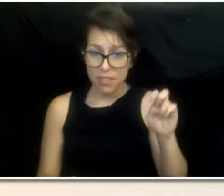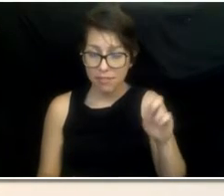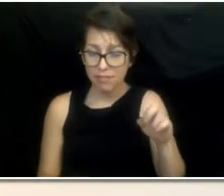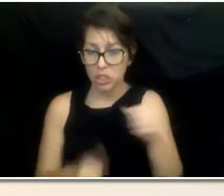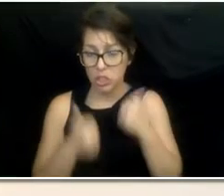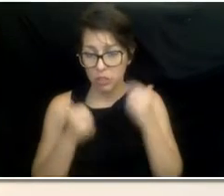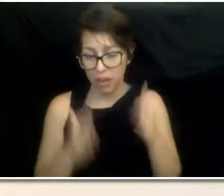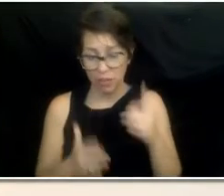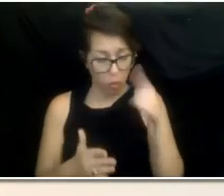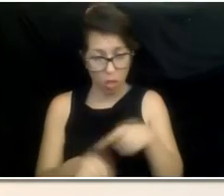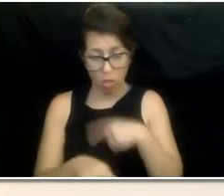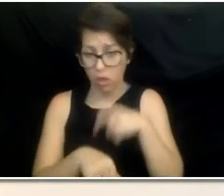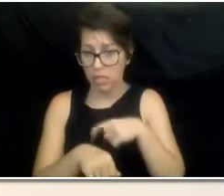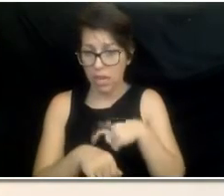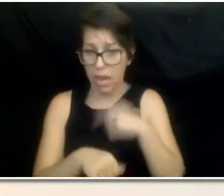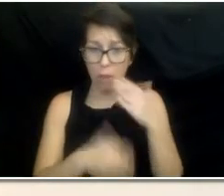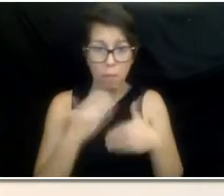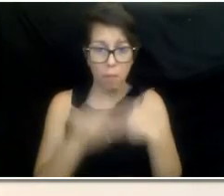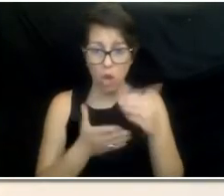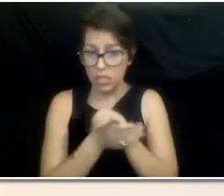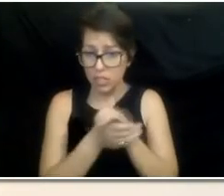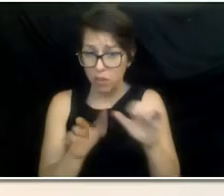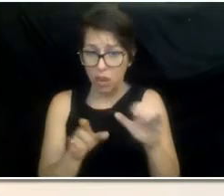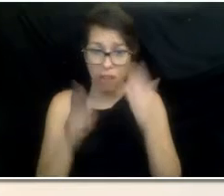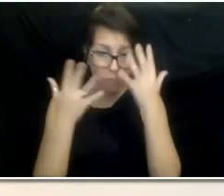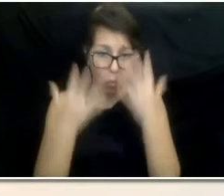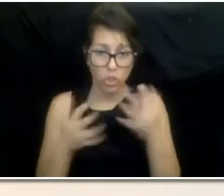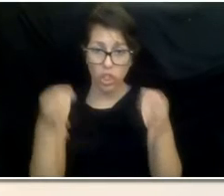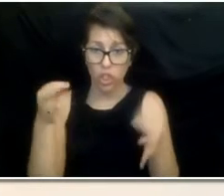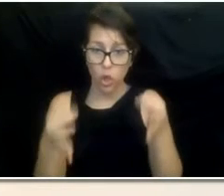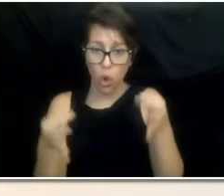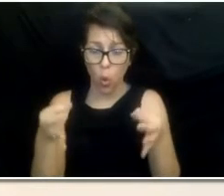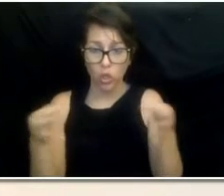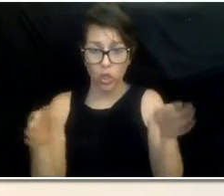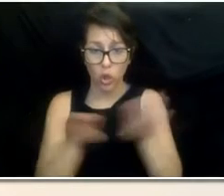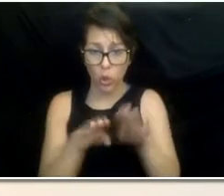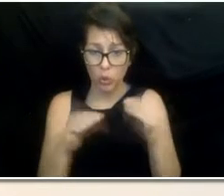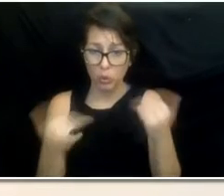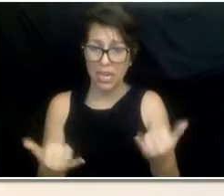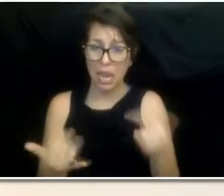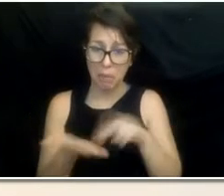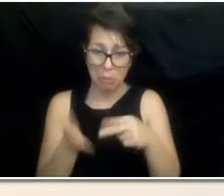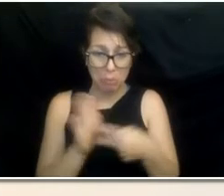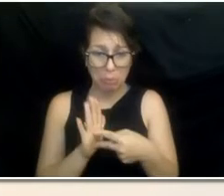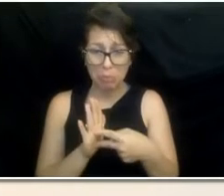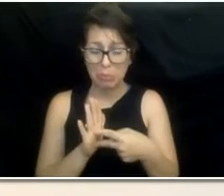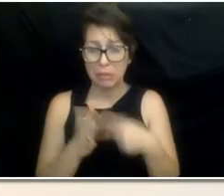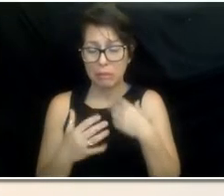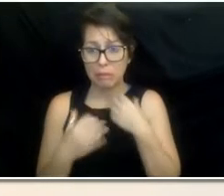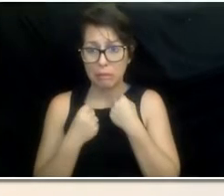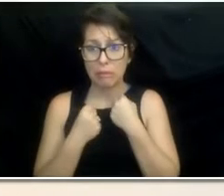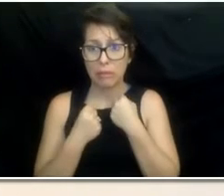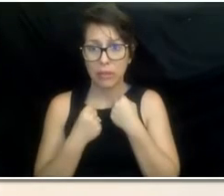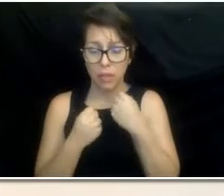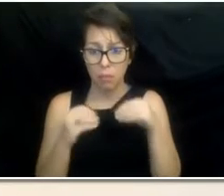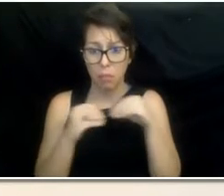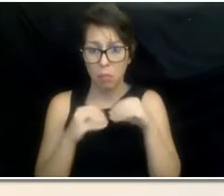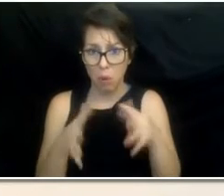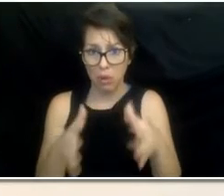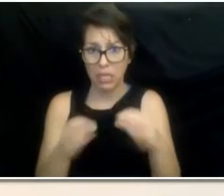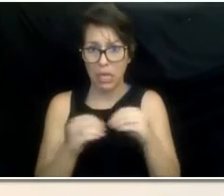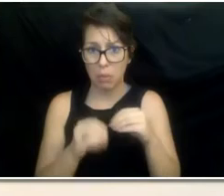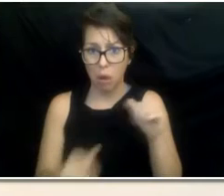to feel into the lives of these individuals these individuals are real these are our clients in the last few